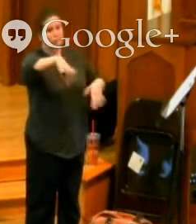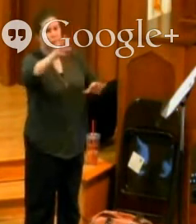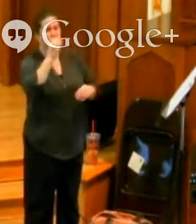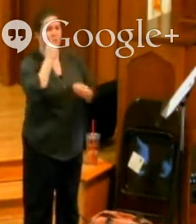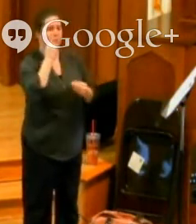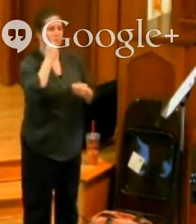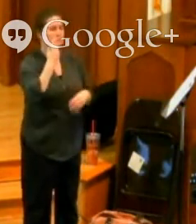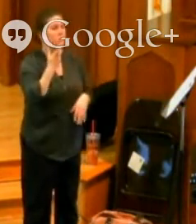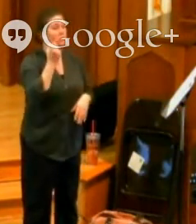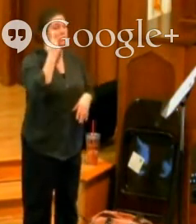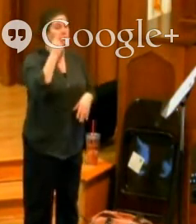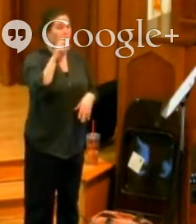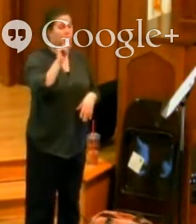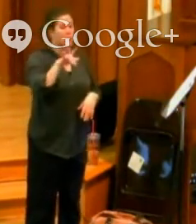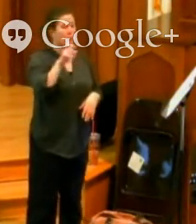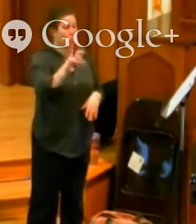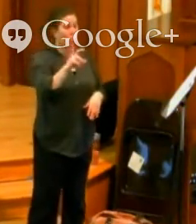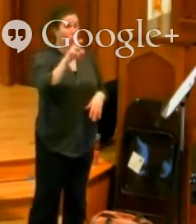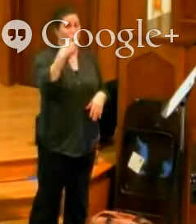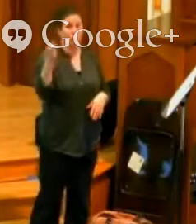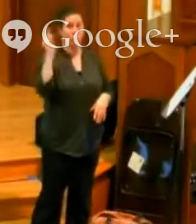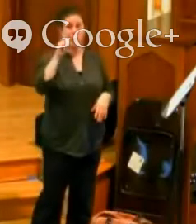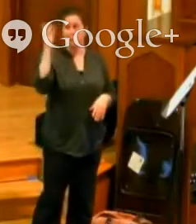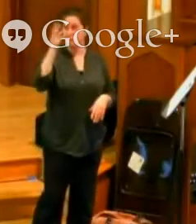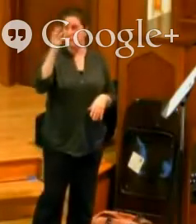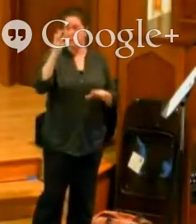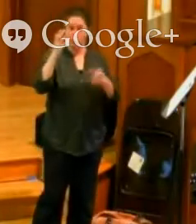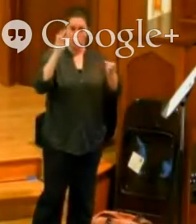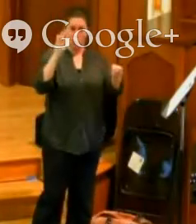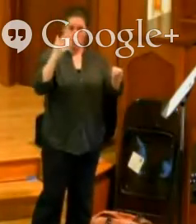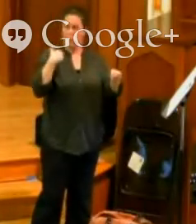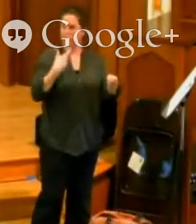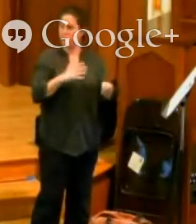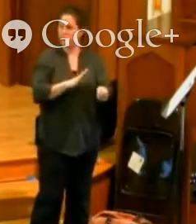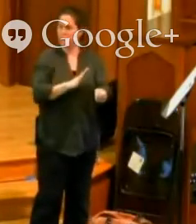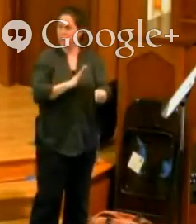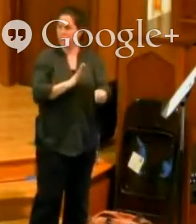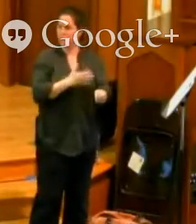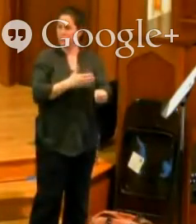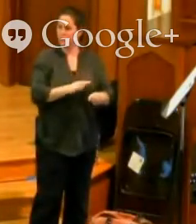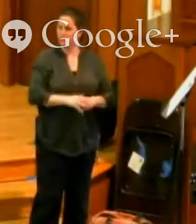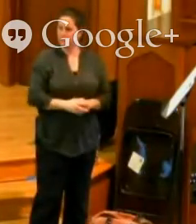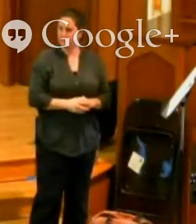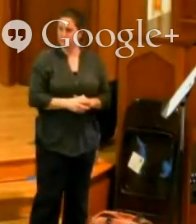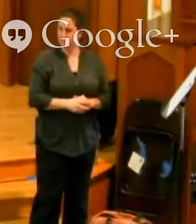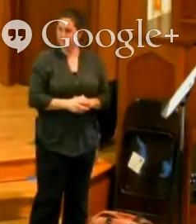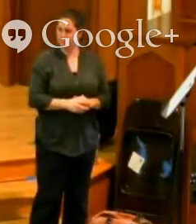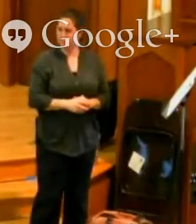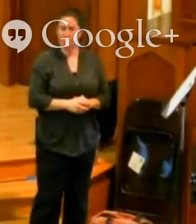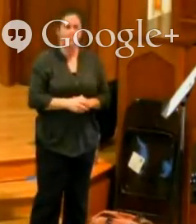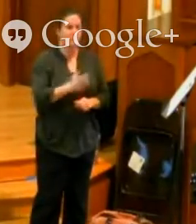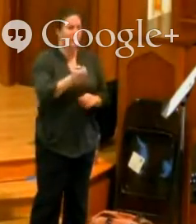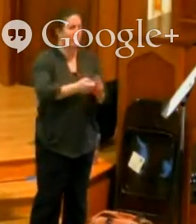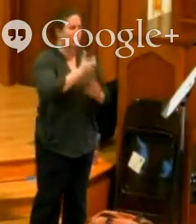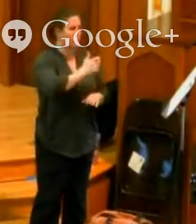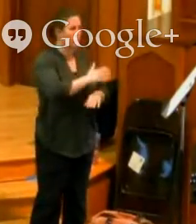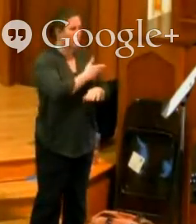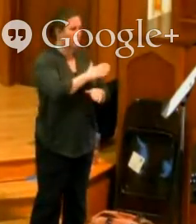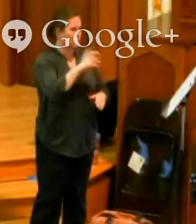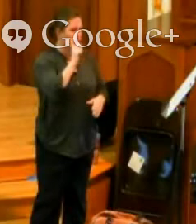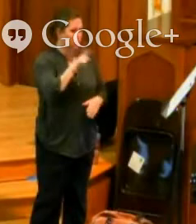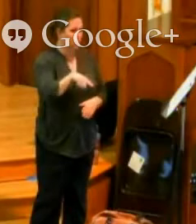you looking for the clicker? Here it is. We do have some music for you.